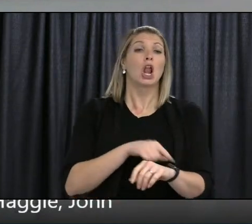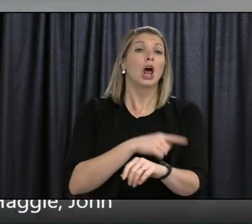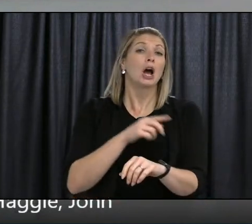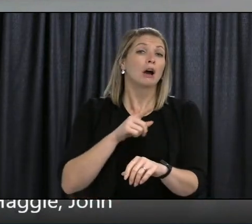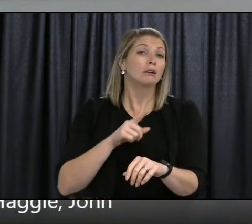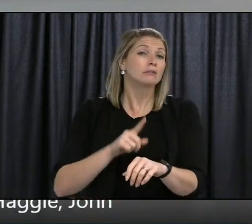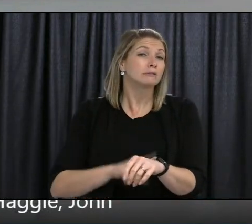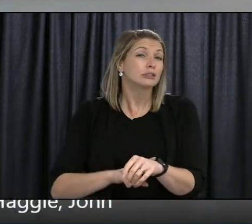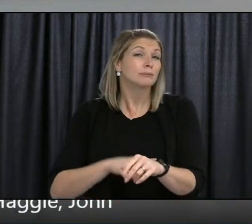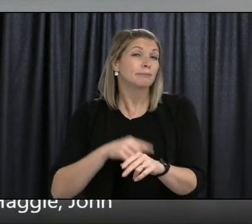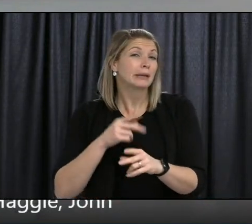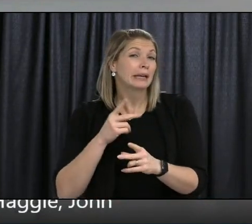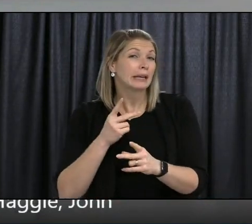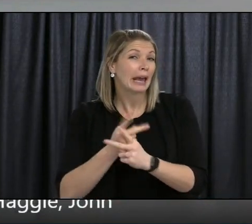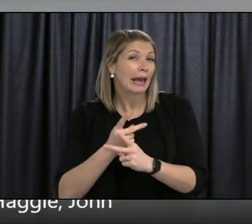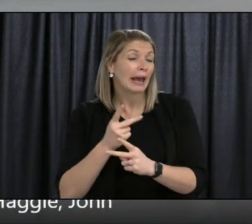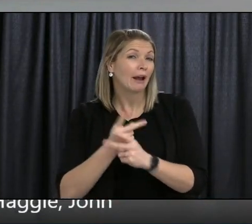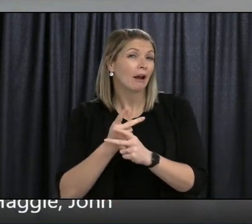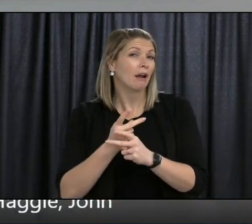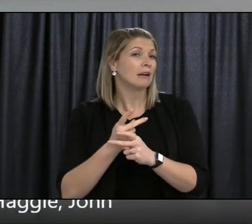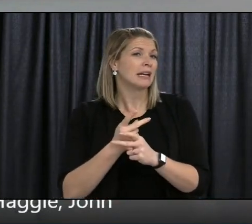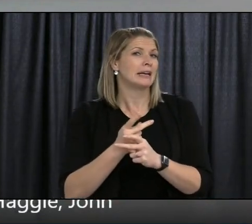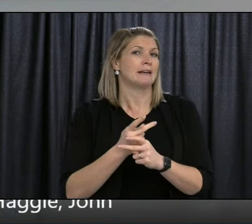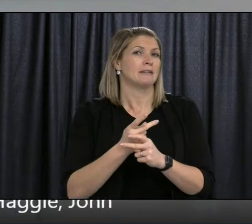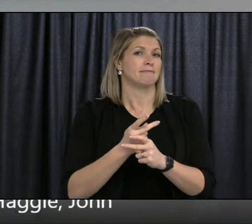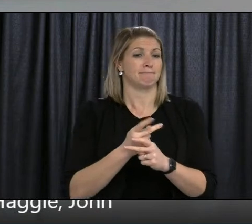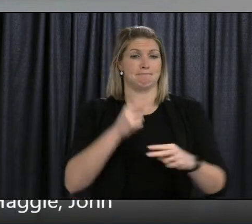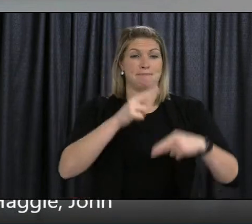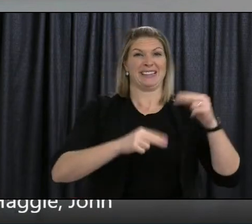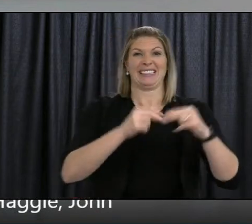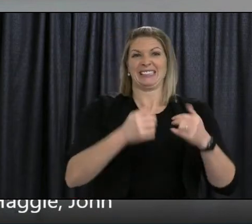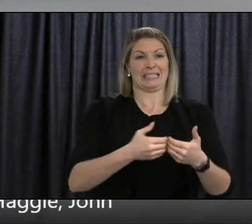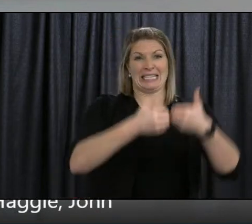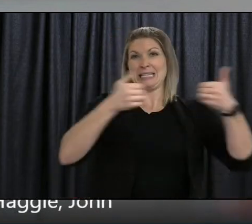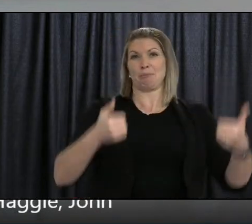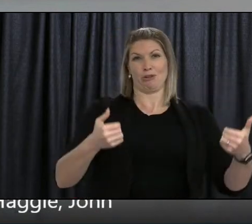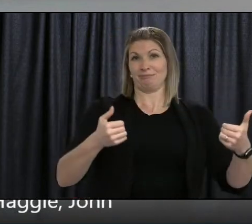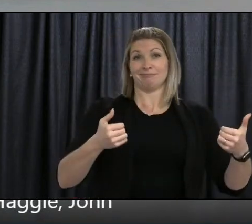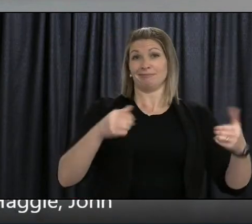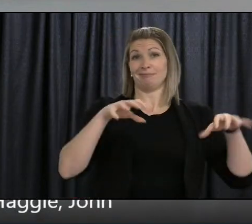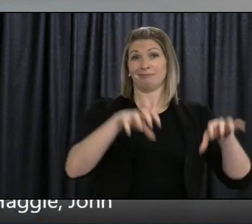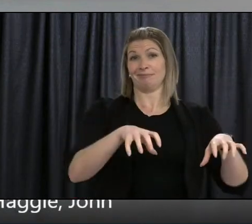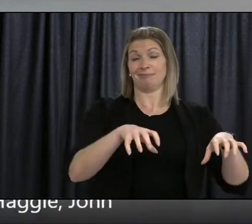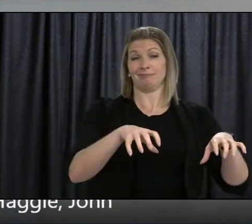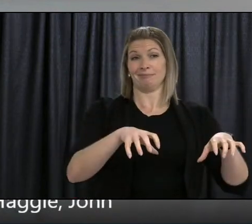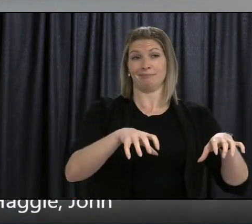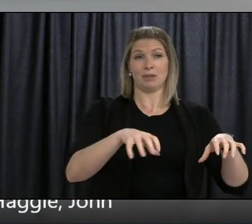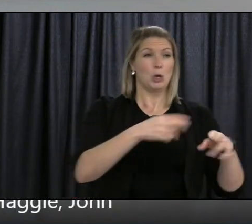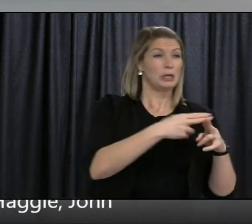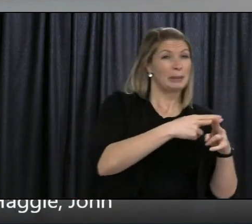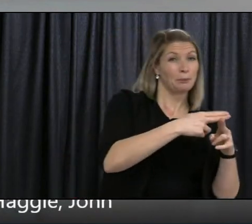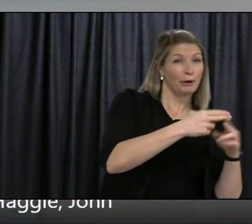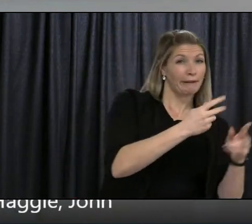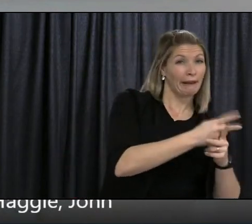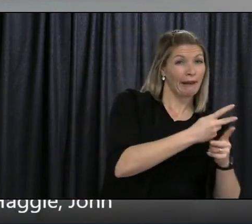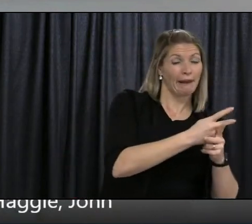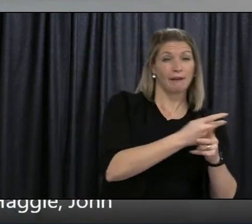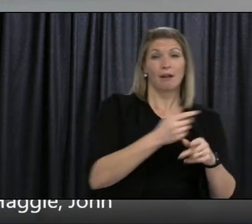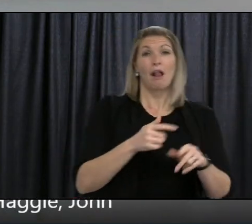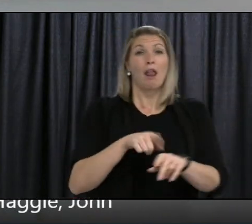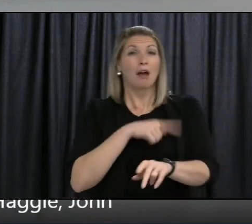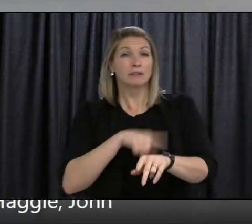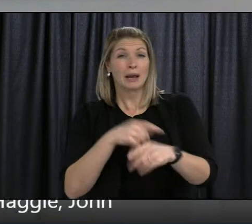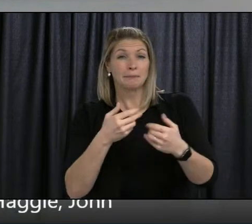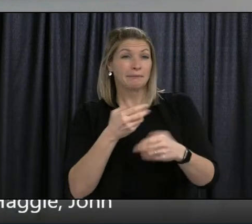section has been physically separate from the acute care and there's kind of doors and things like that allow